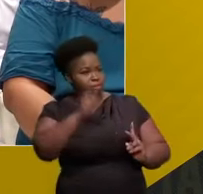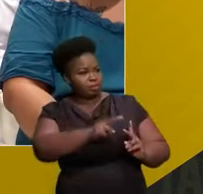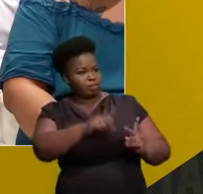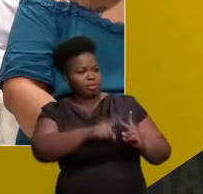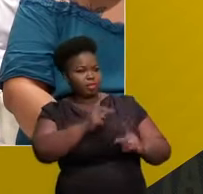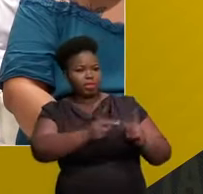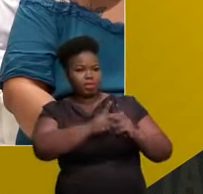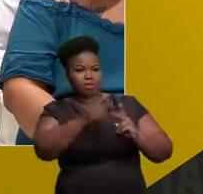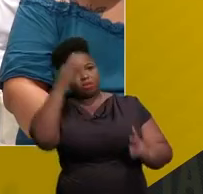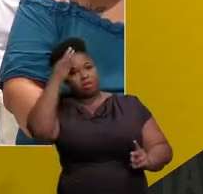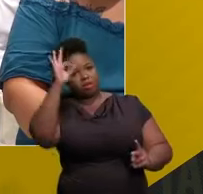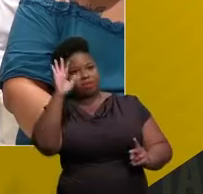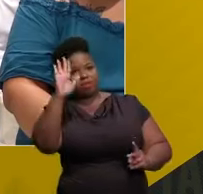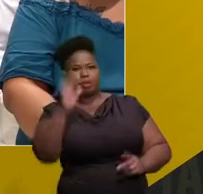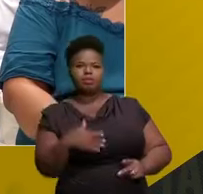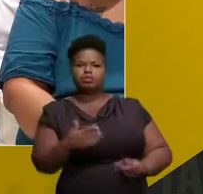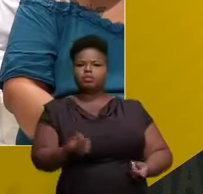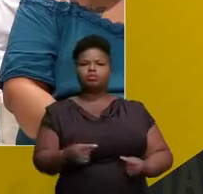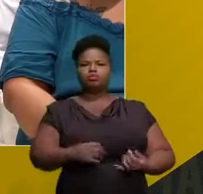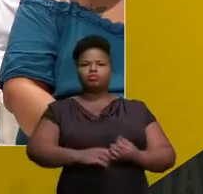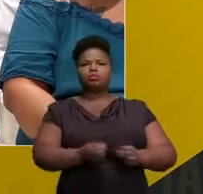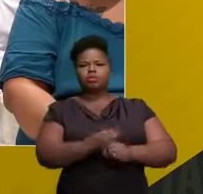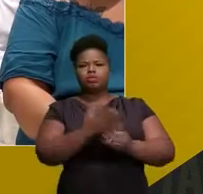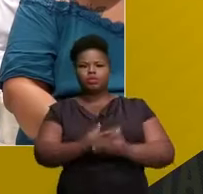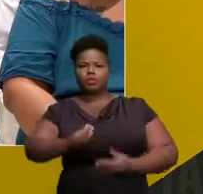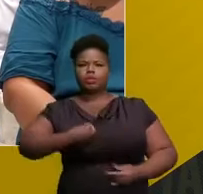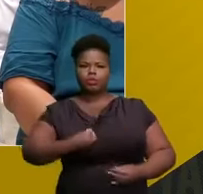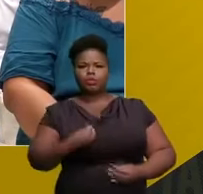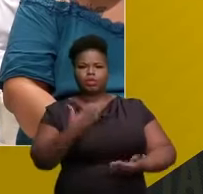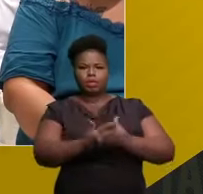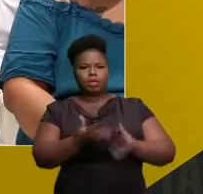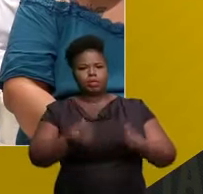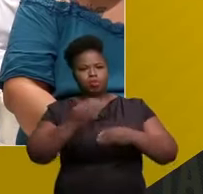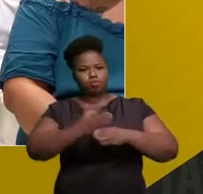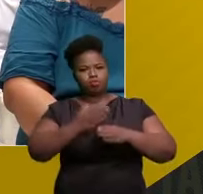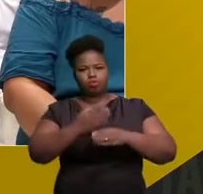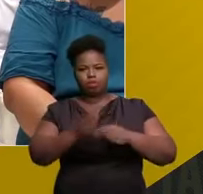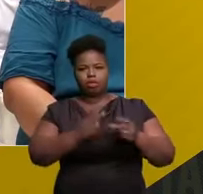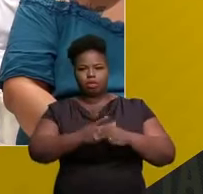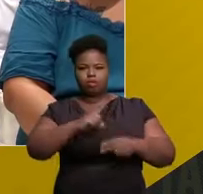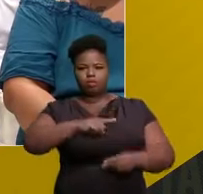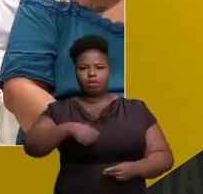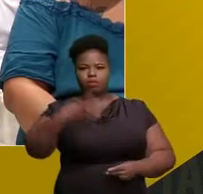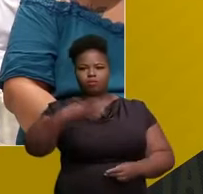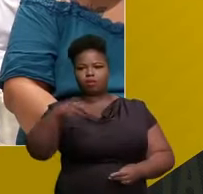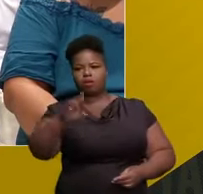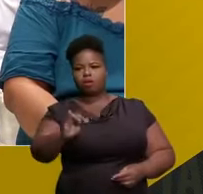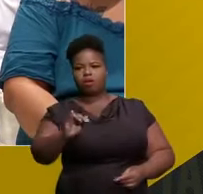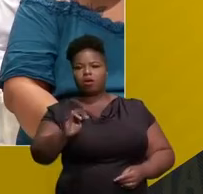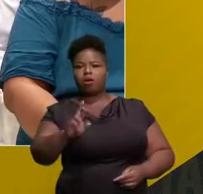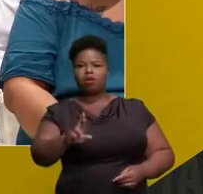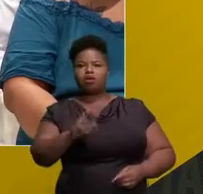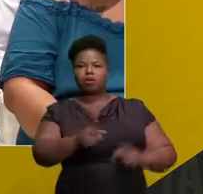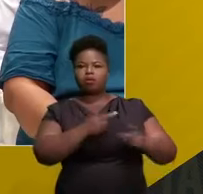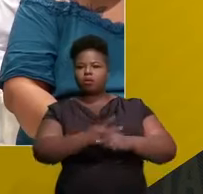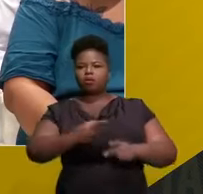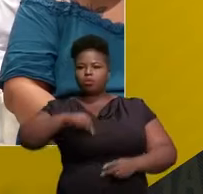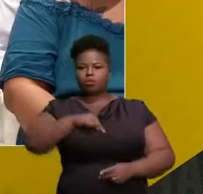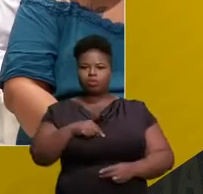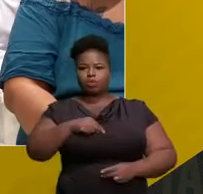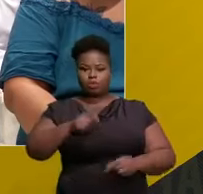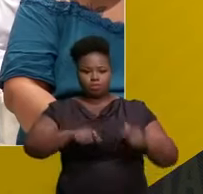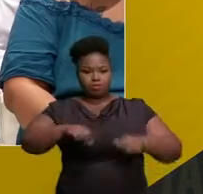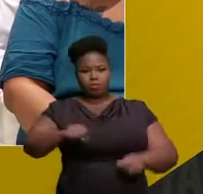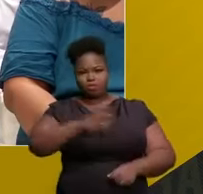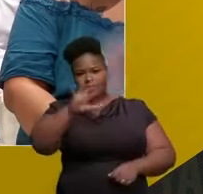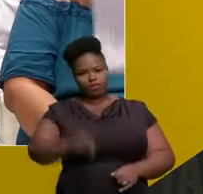response as uhulumeni ukwenzeni ukuthi abantu abasha baba nemsebenzi? Nagulento le ye fourth industrial revolution, what are we doing as a South